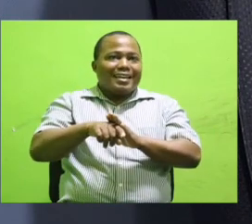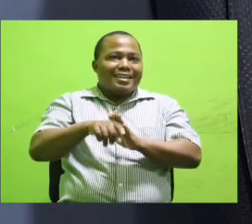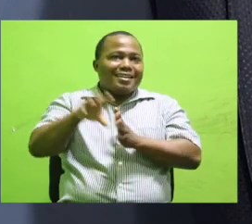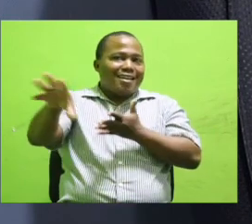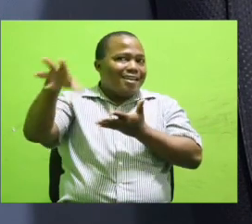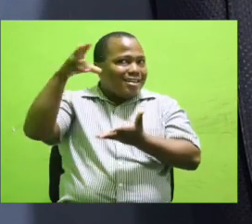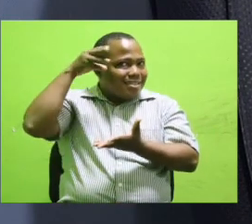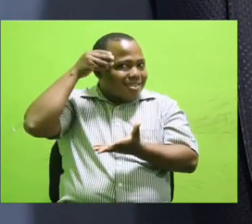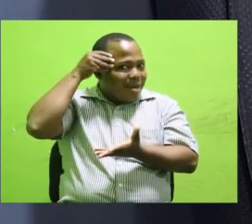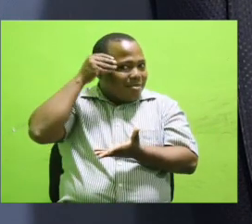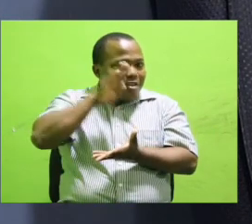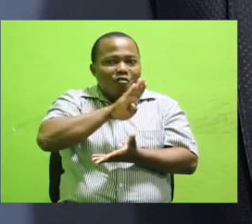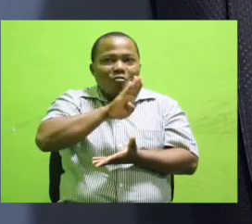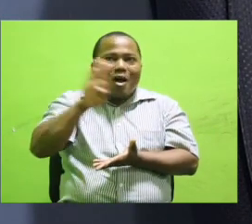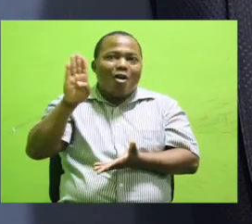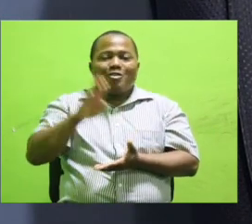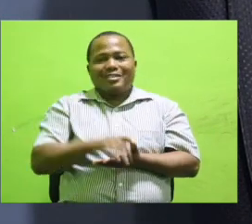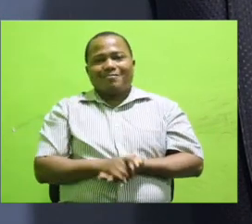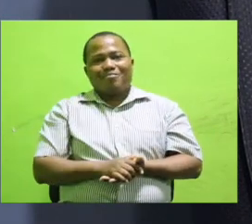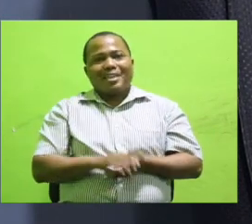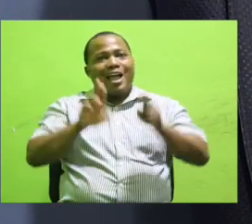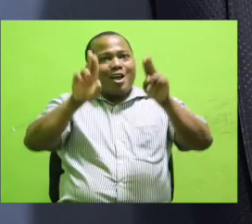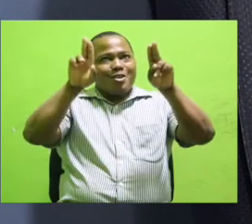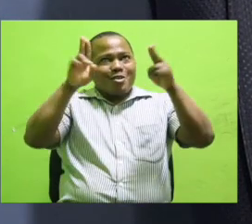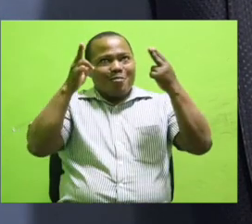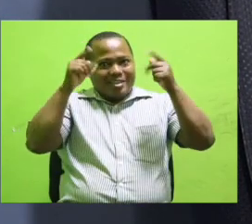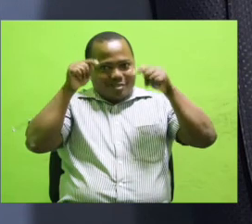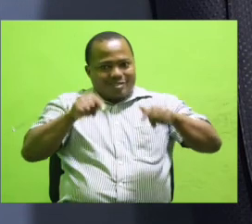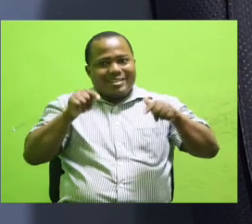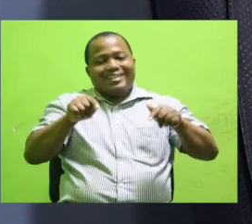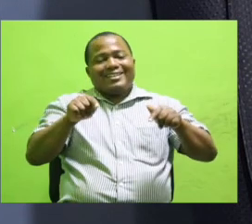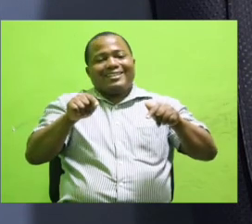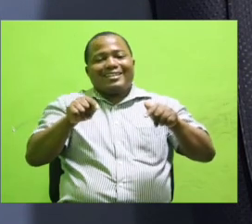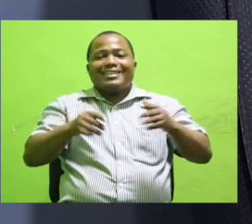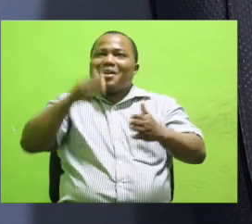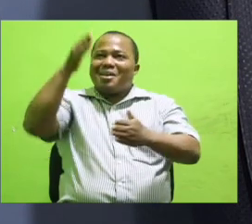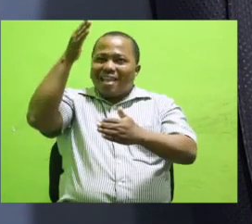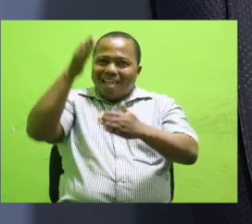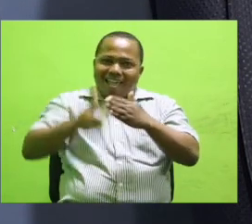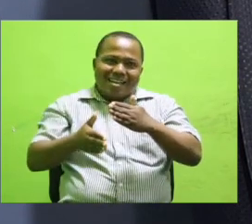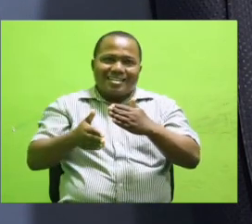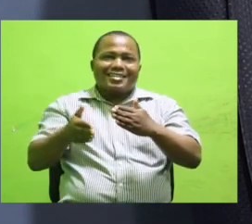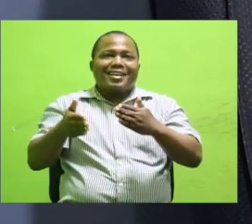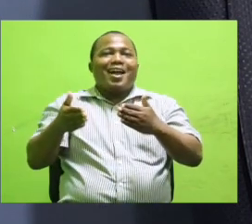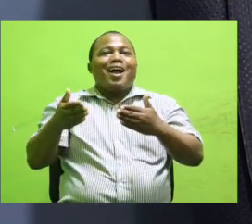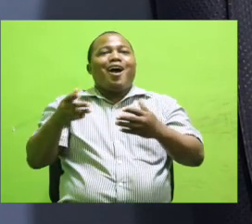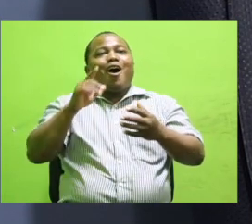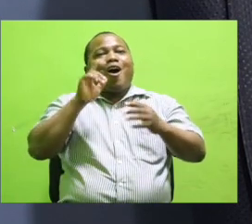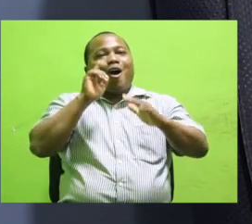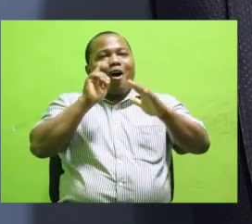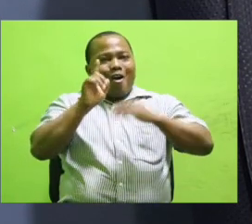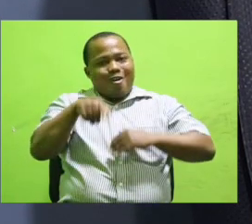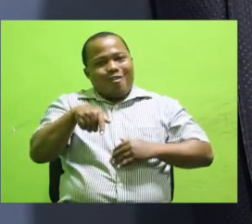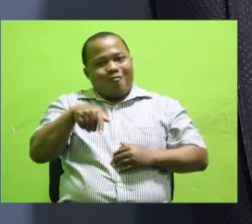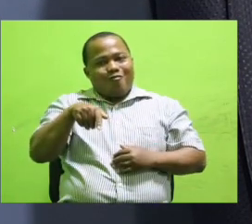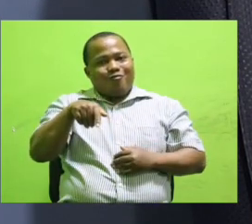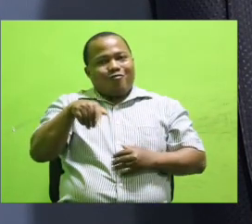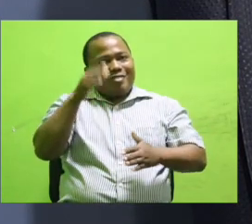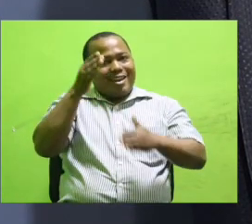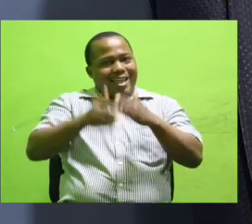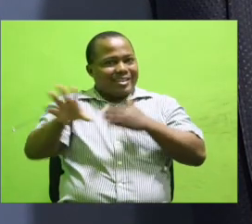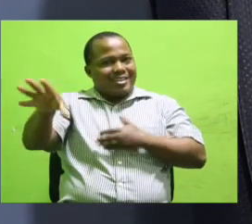subject. Today's topic would mark the end of our journey, as this would be the last topic in